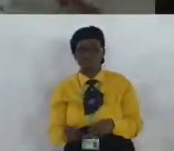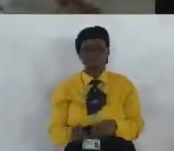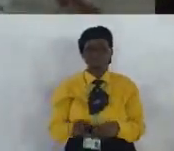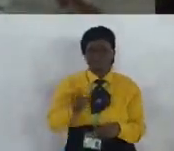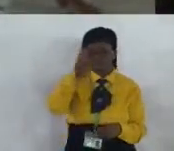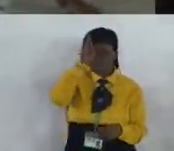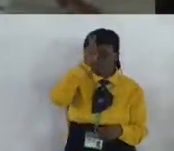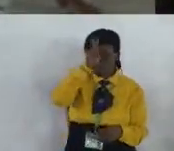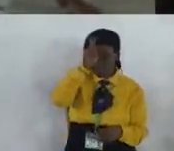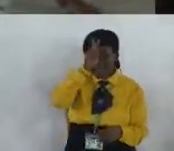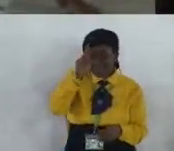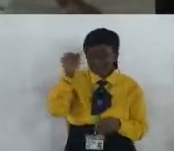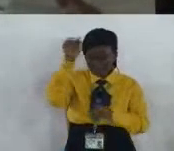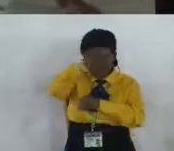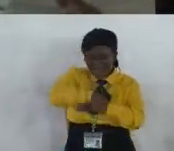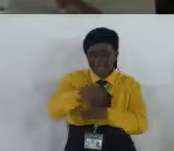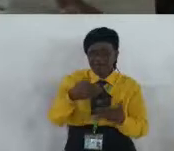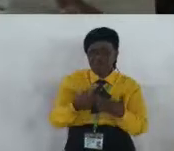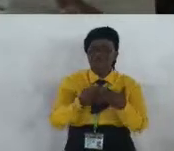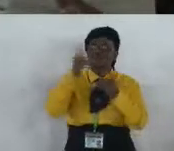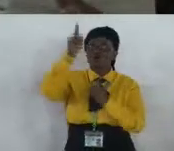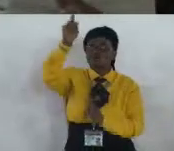Goliath bowed down before you.